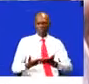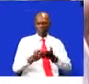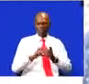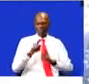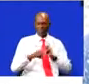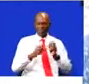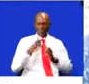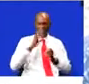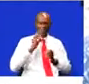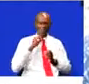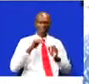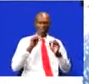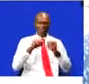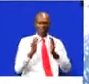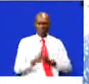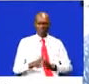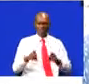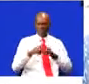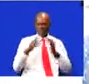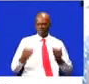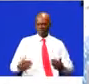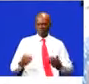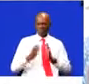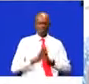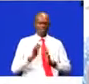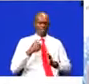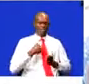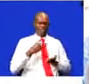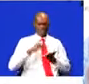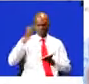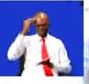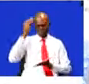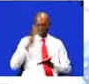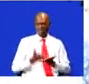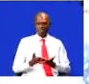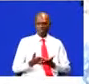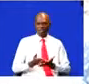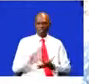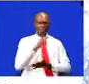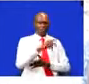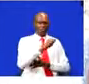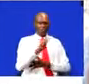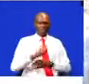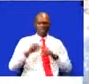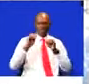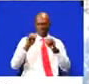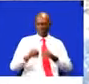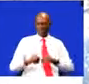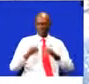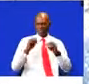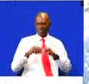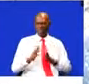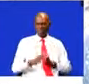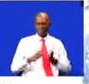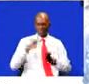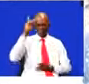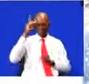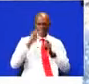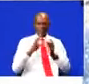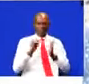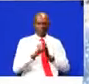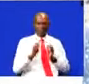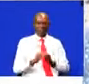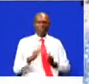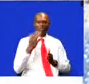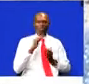fertilizer to our farmers. But currently we have learned of late that I think the PS Agriculture has decided that he wants to